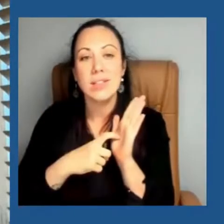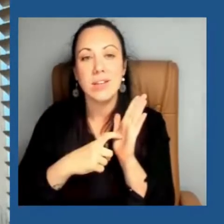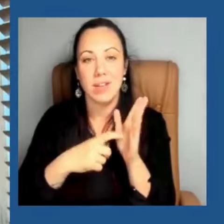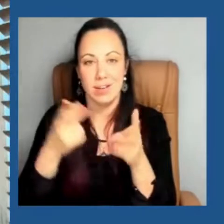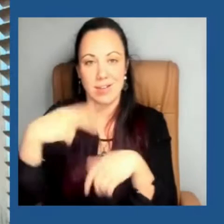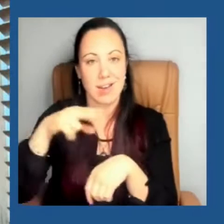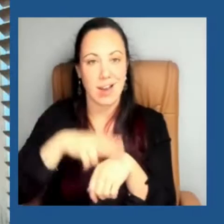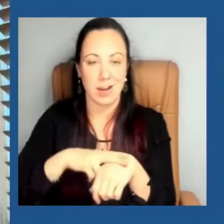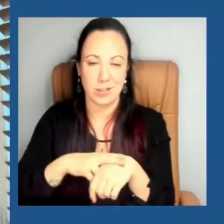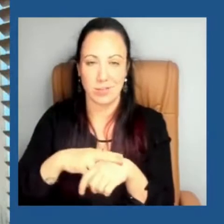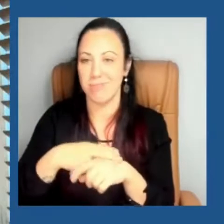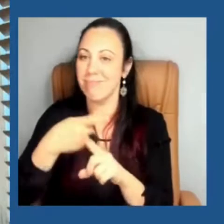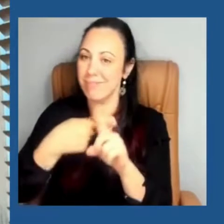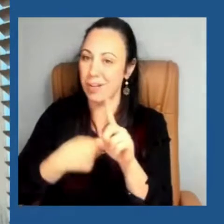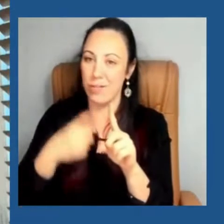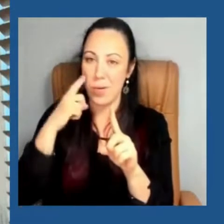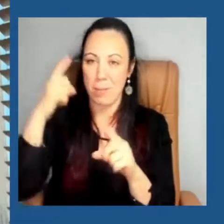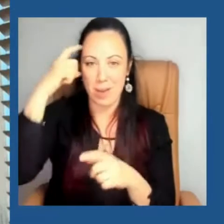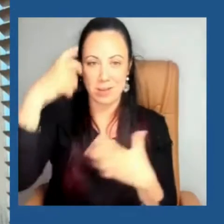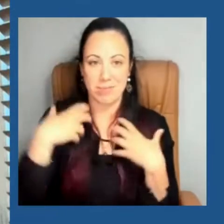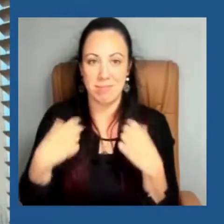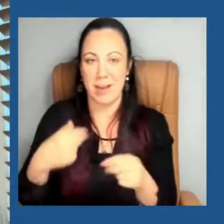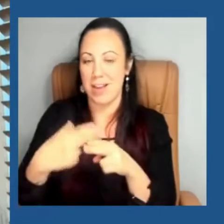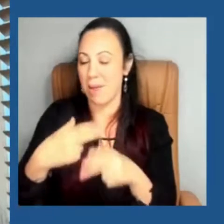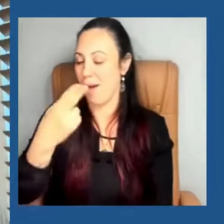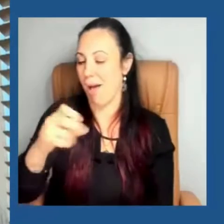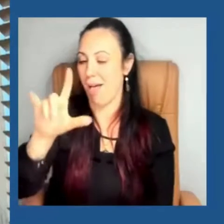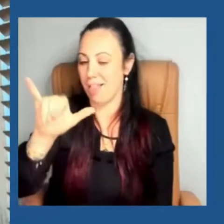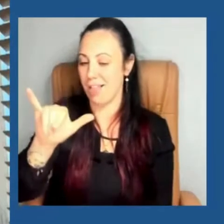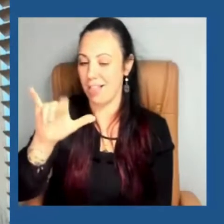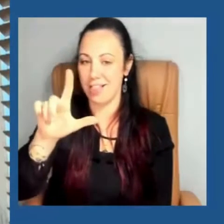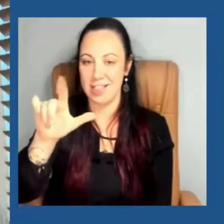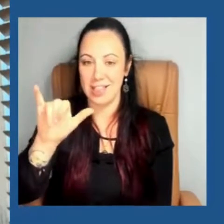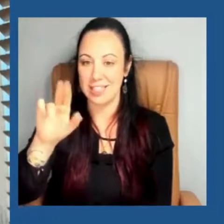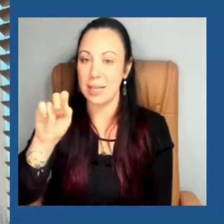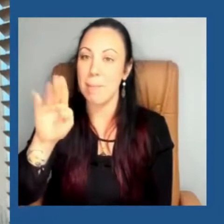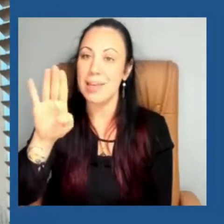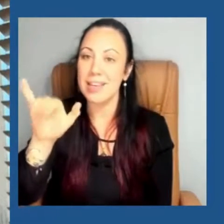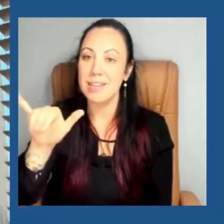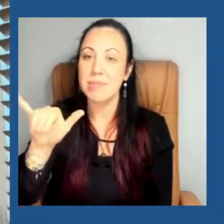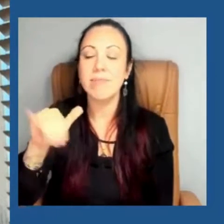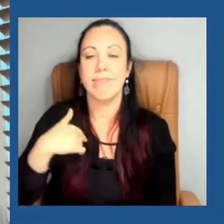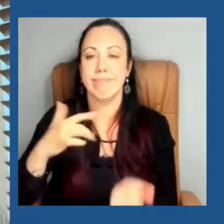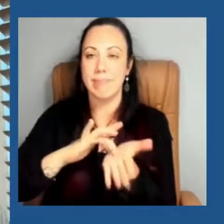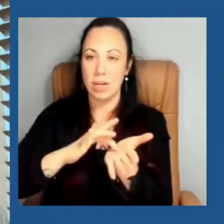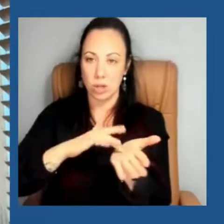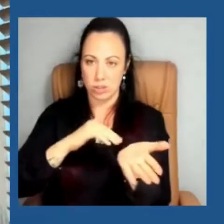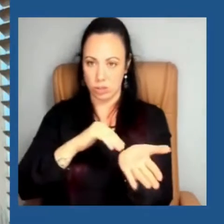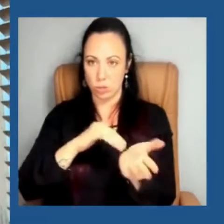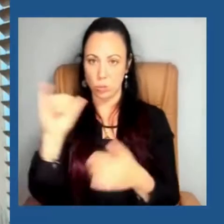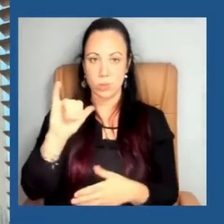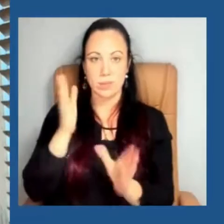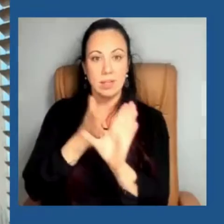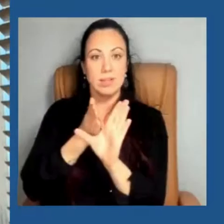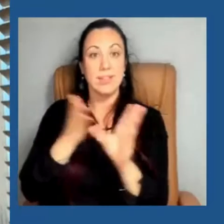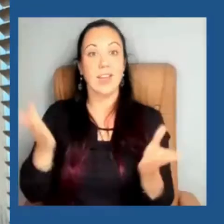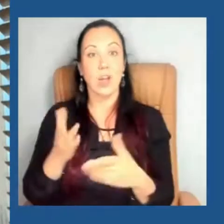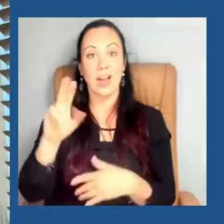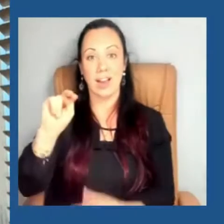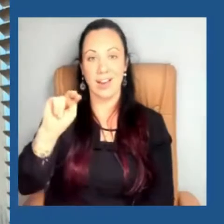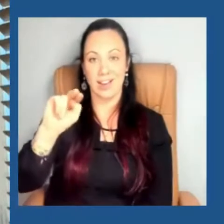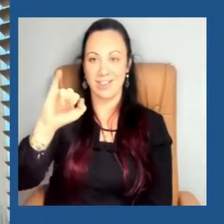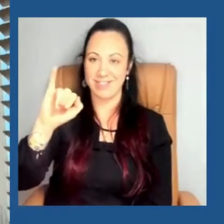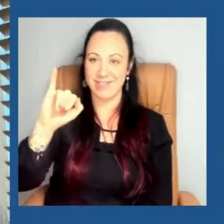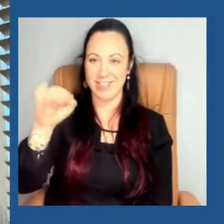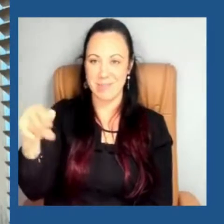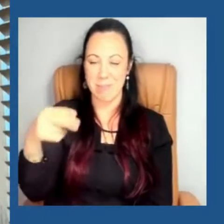Awareness Month. My name is Dr. Holly Lisanby. I'm a medical doctor and a psychiatrist. Here at the National Institute of Mental Health,